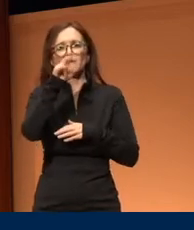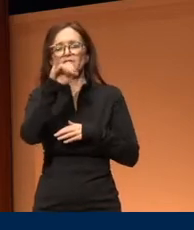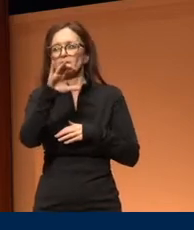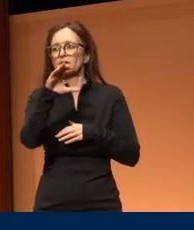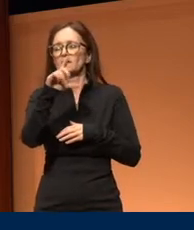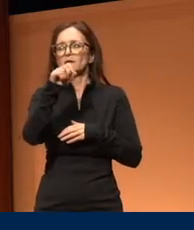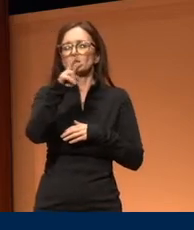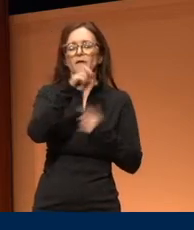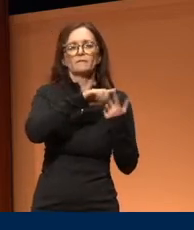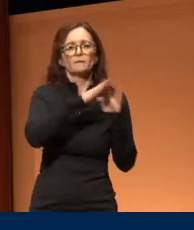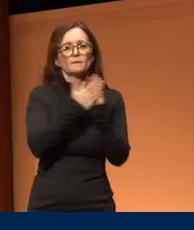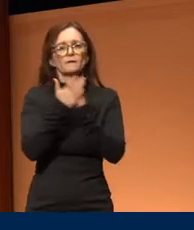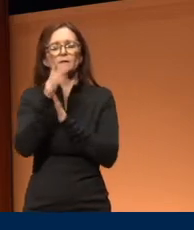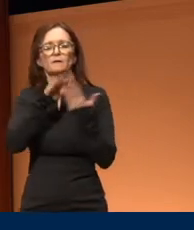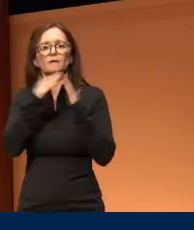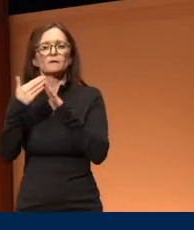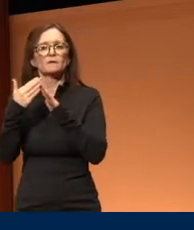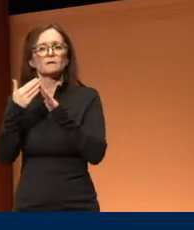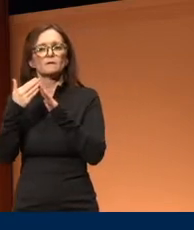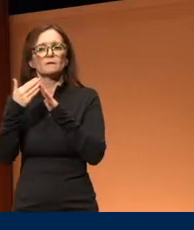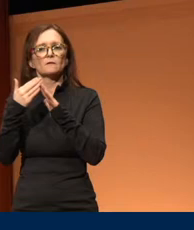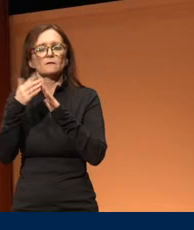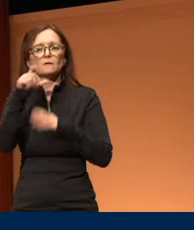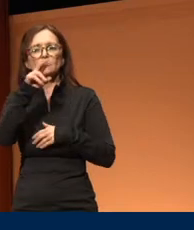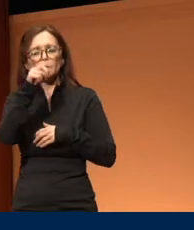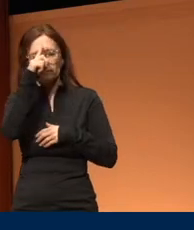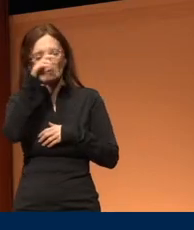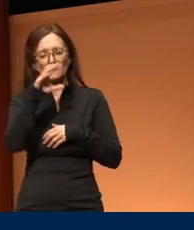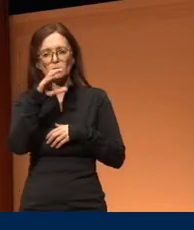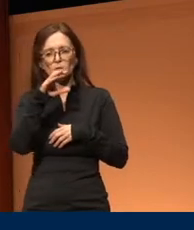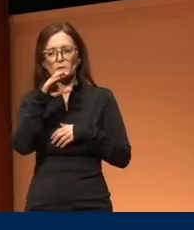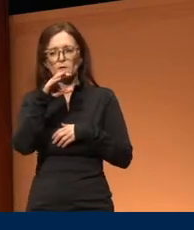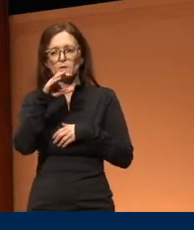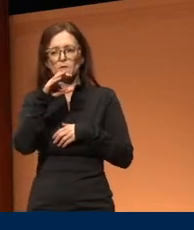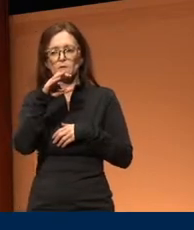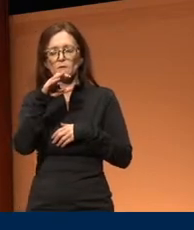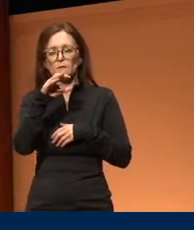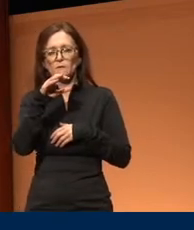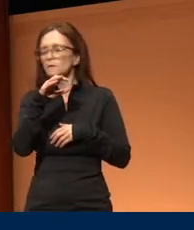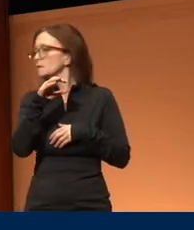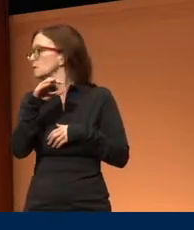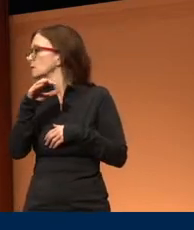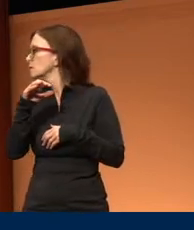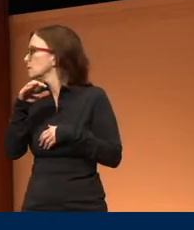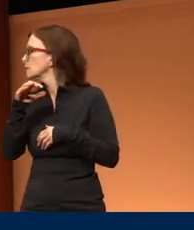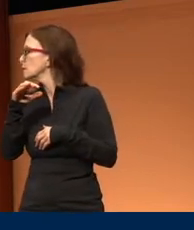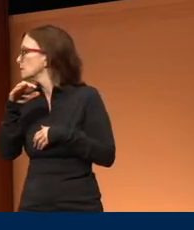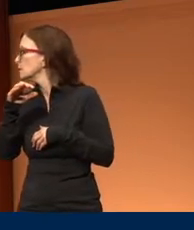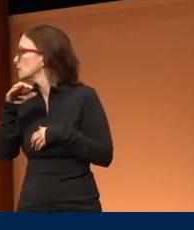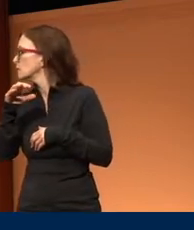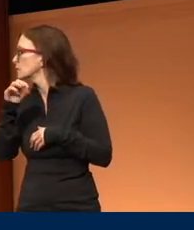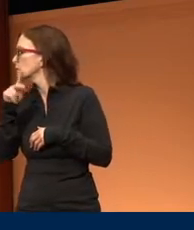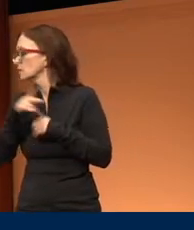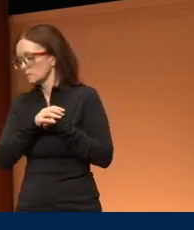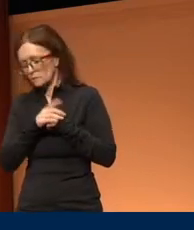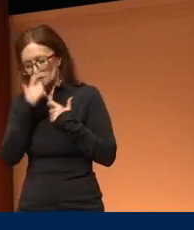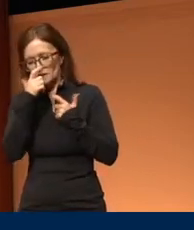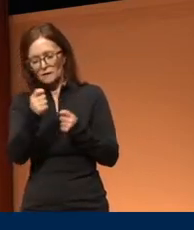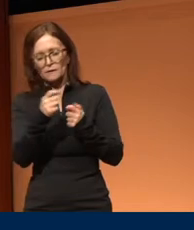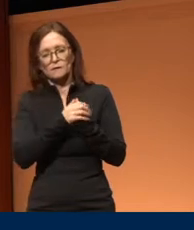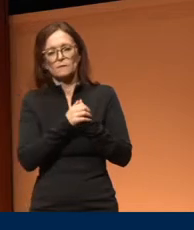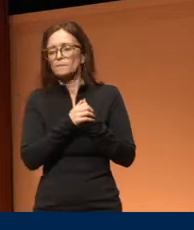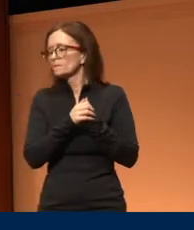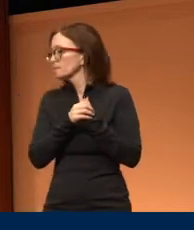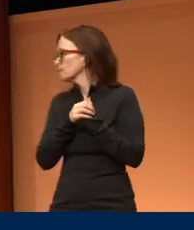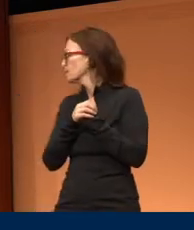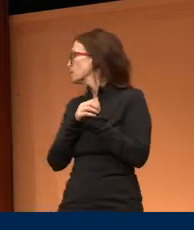about to the love, care, and cooperation that anarchism relies on? Ah, very interesting. I was